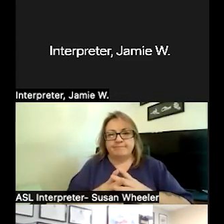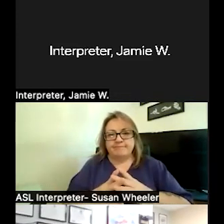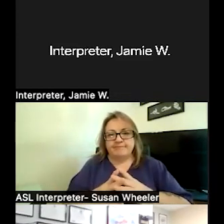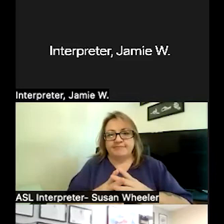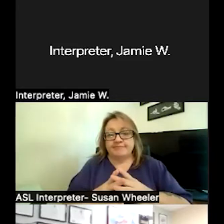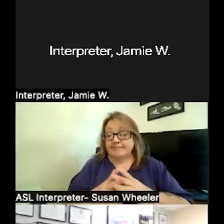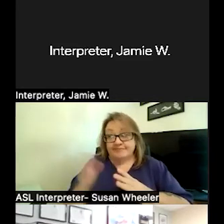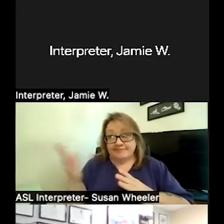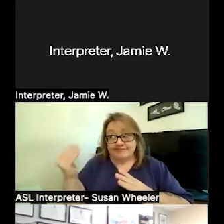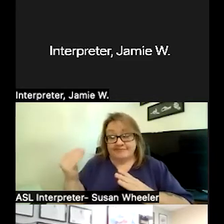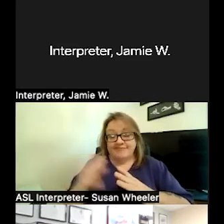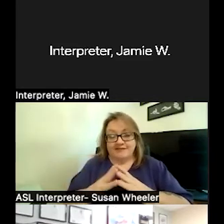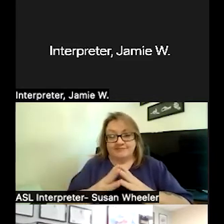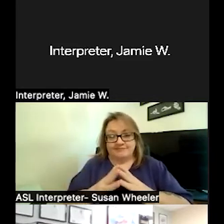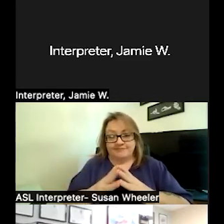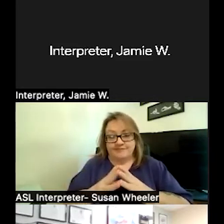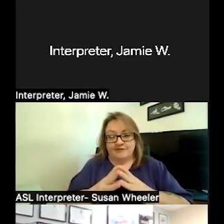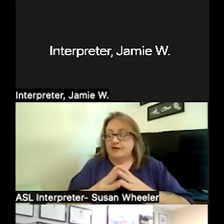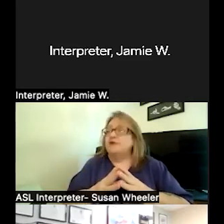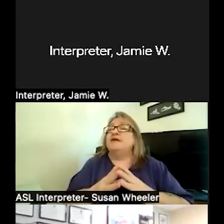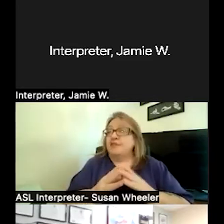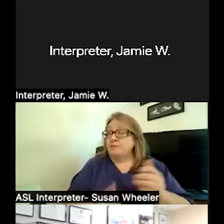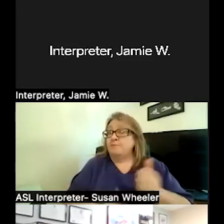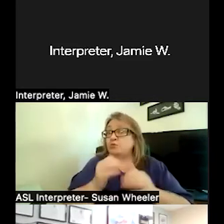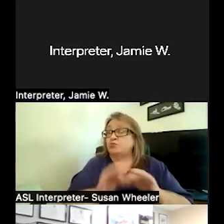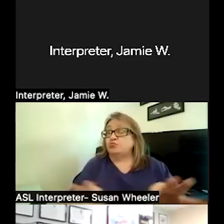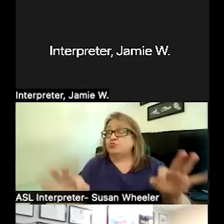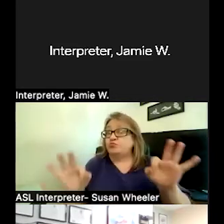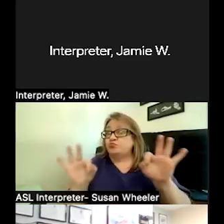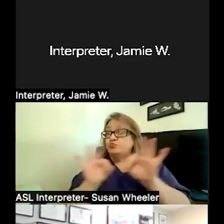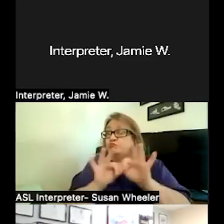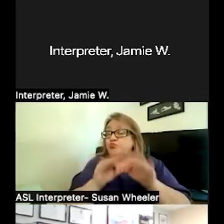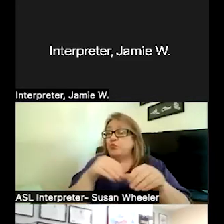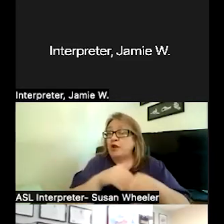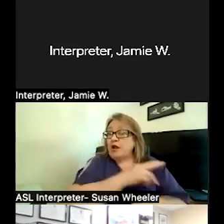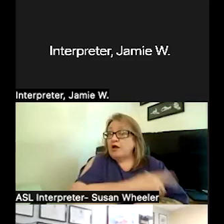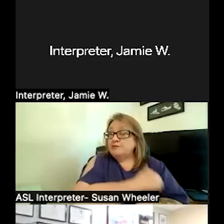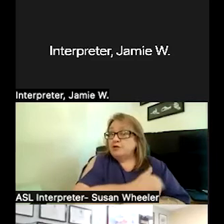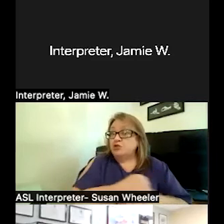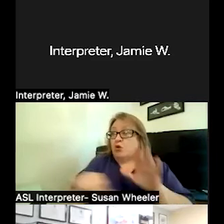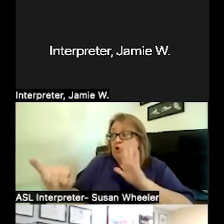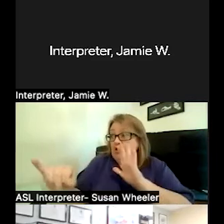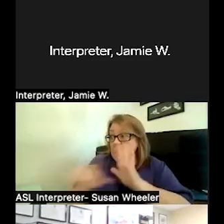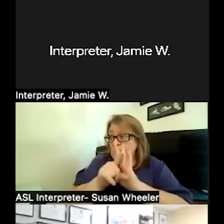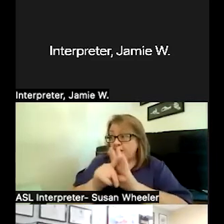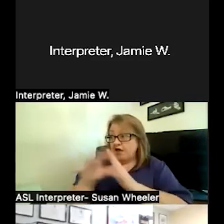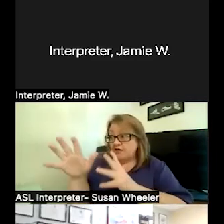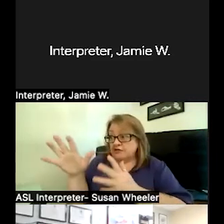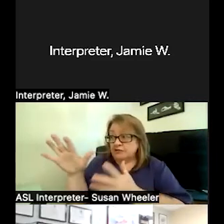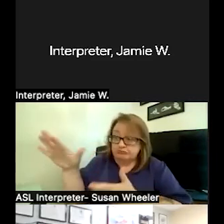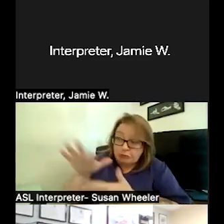Next, please. What is probably most important for any hospital is to identify the particular mix in their